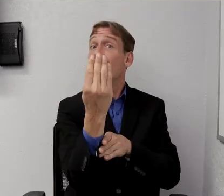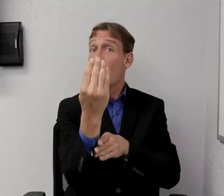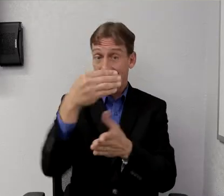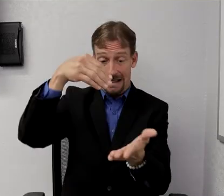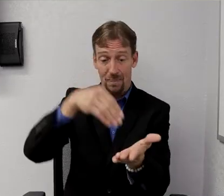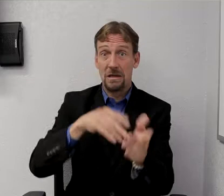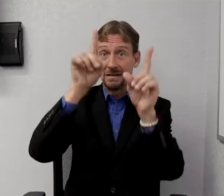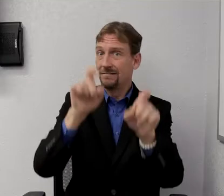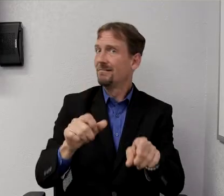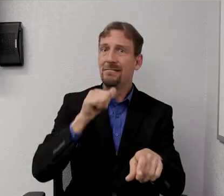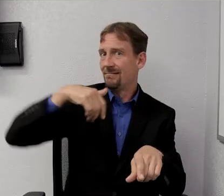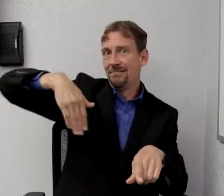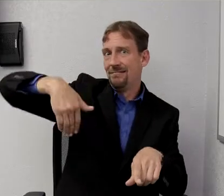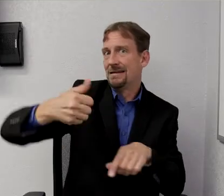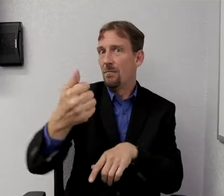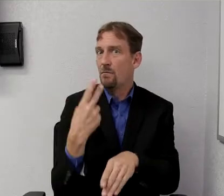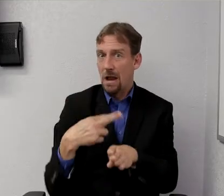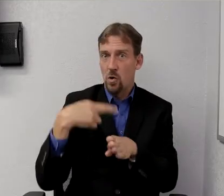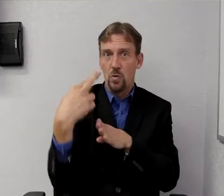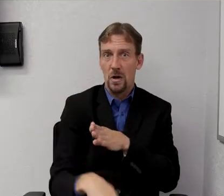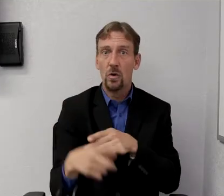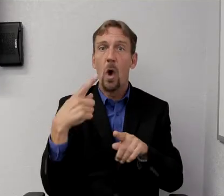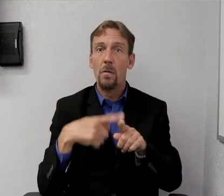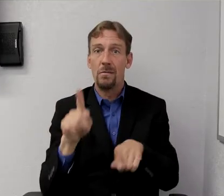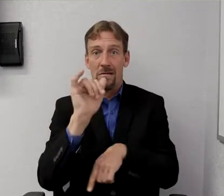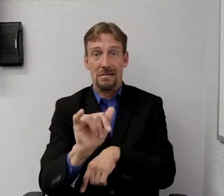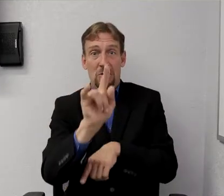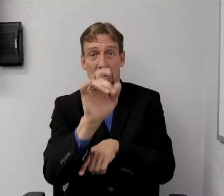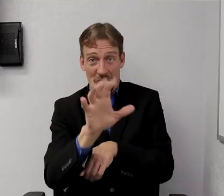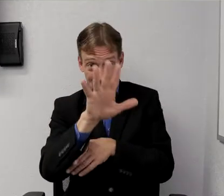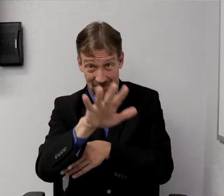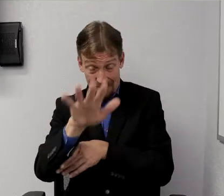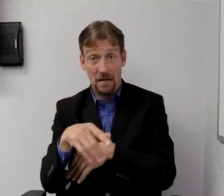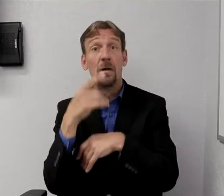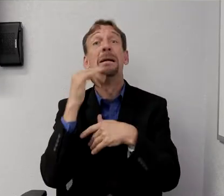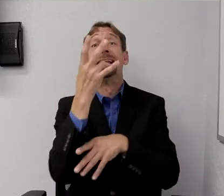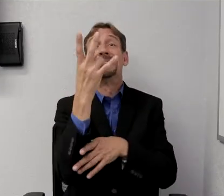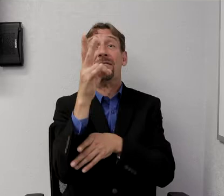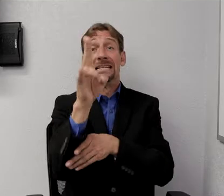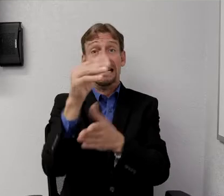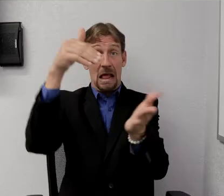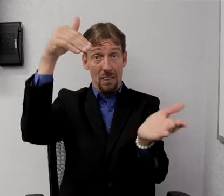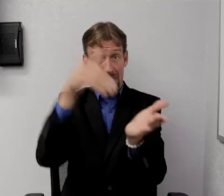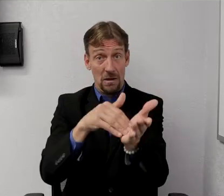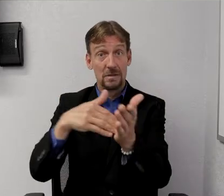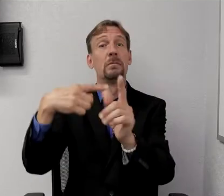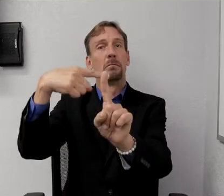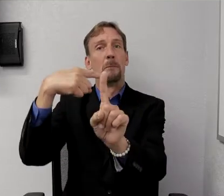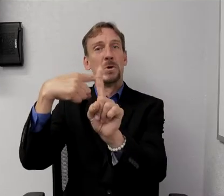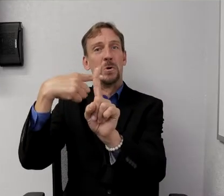results. So of the 155,000 that have come back, roughly 17,000 have tested